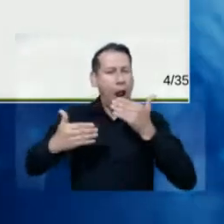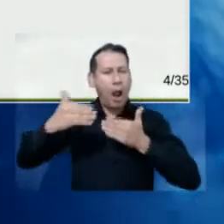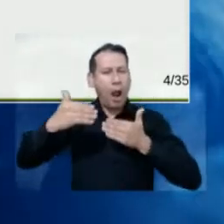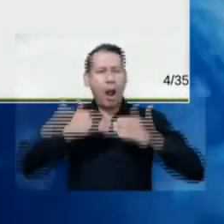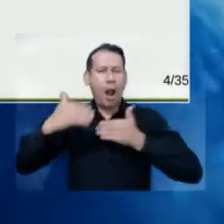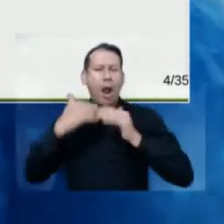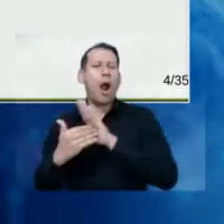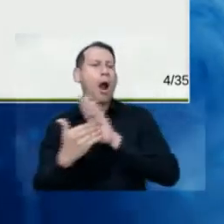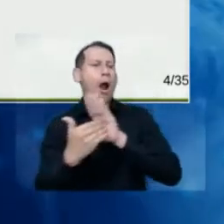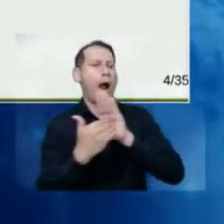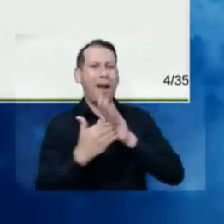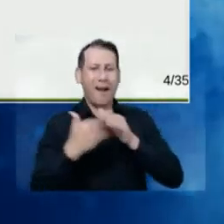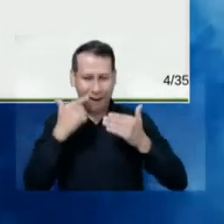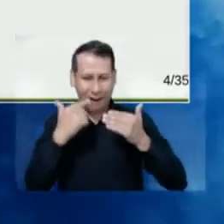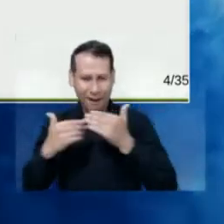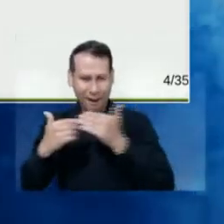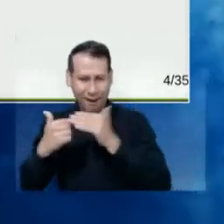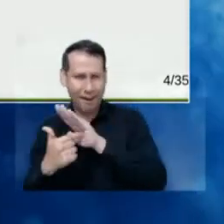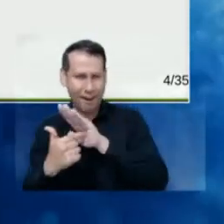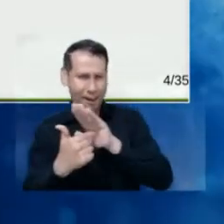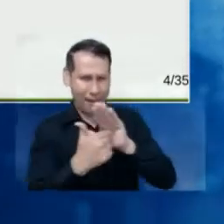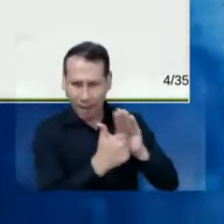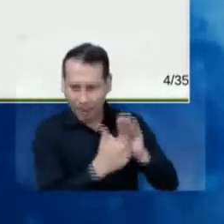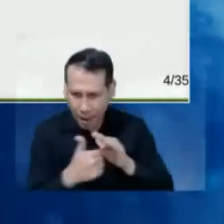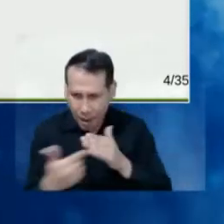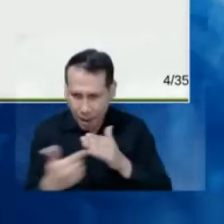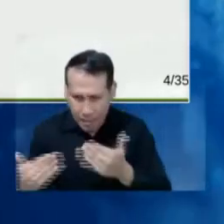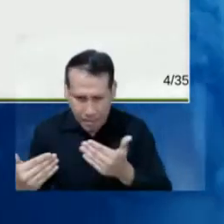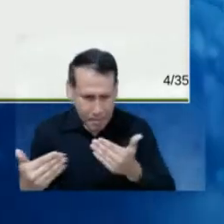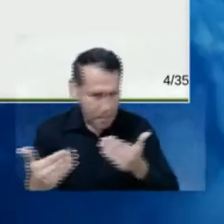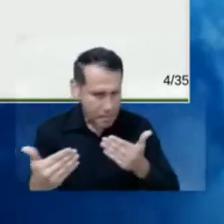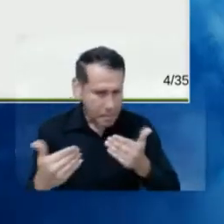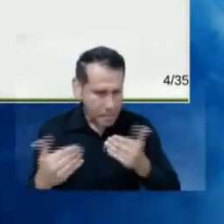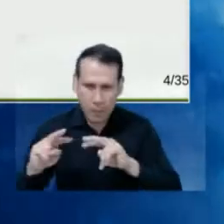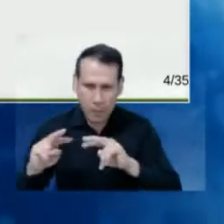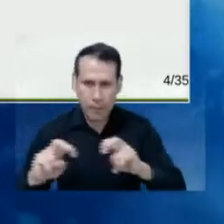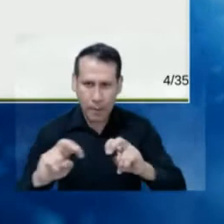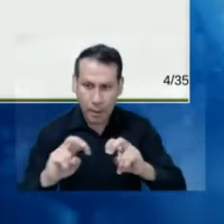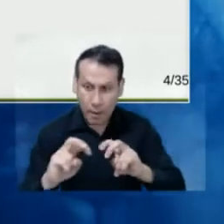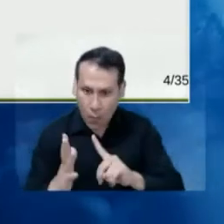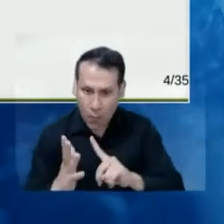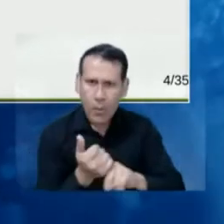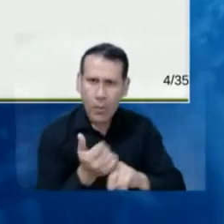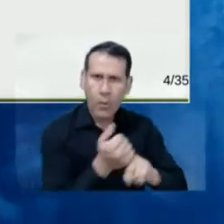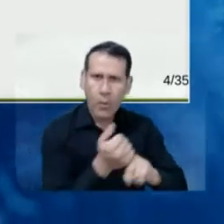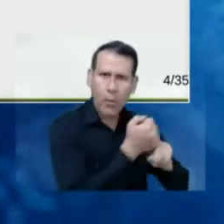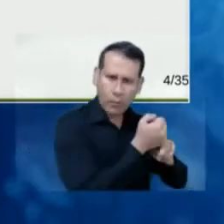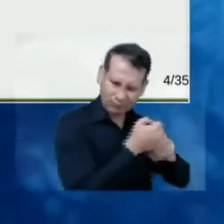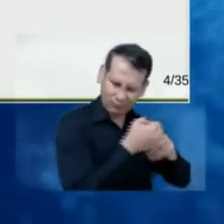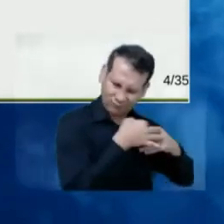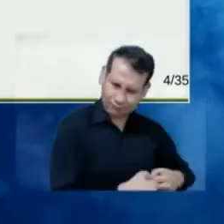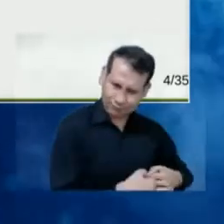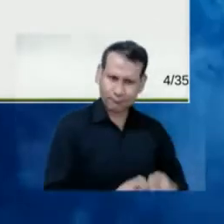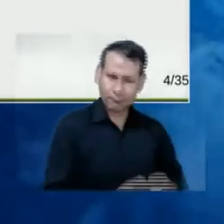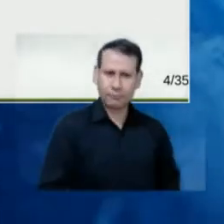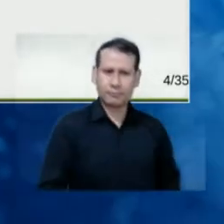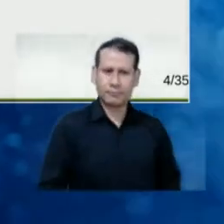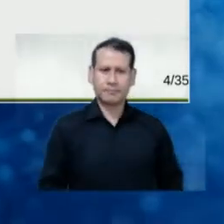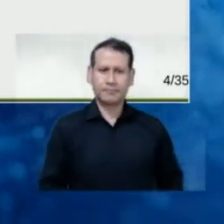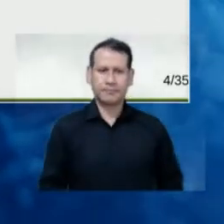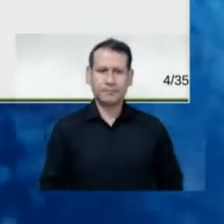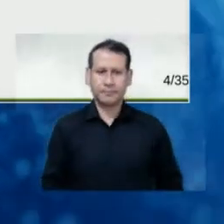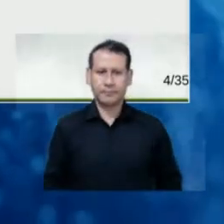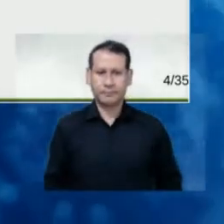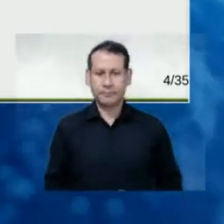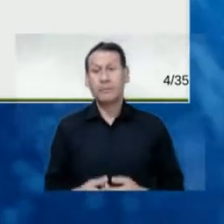from simulation, which we believe is fundamental because at the end of the day will allow us to have highly accurate results that